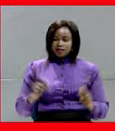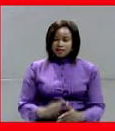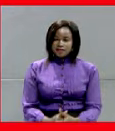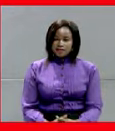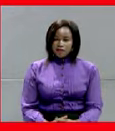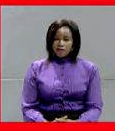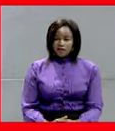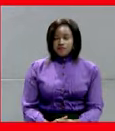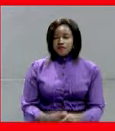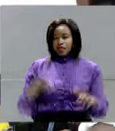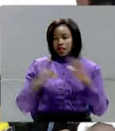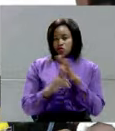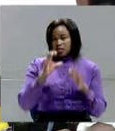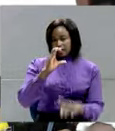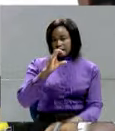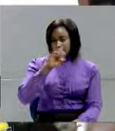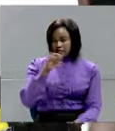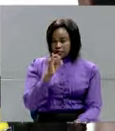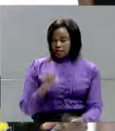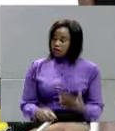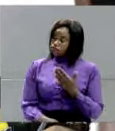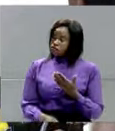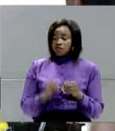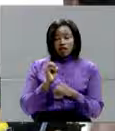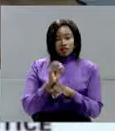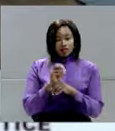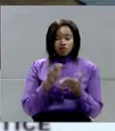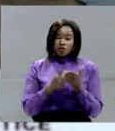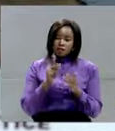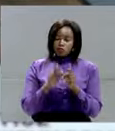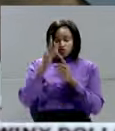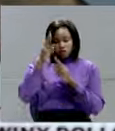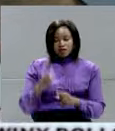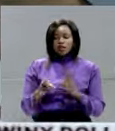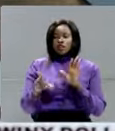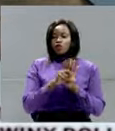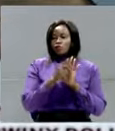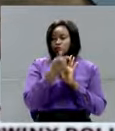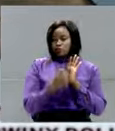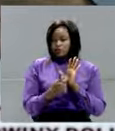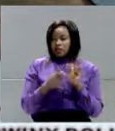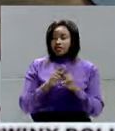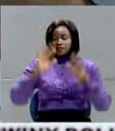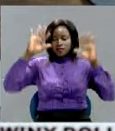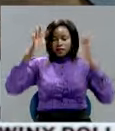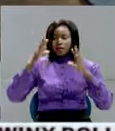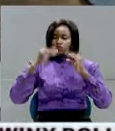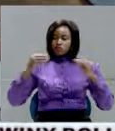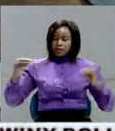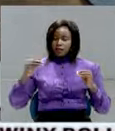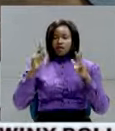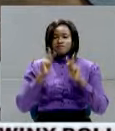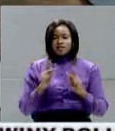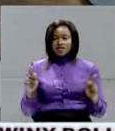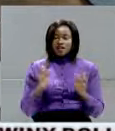The Deputy Chief Justice Alfonso Winodolo has advised Ugandans to respect the rule of law and celebrate the festive season in peace